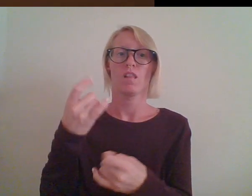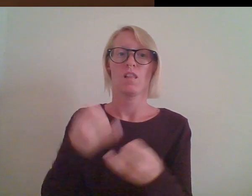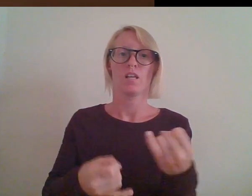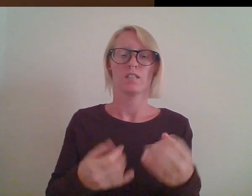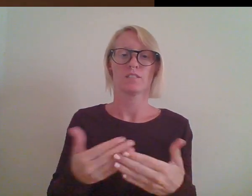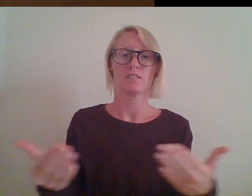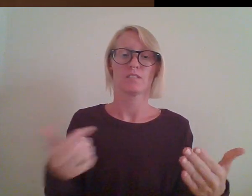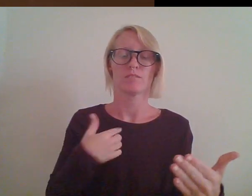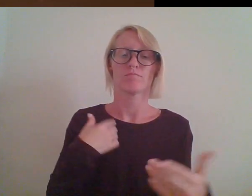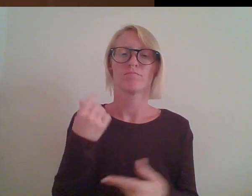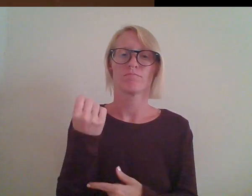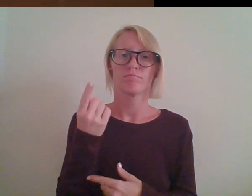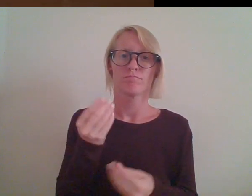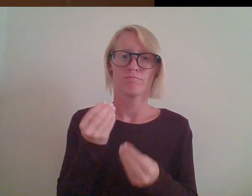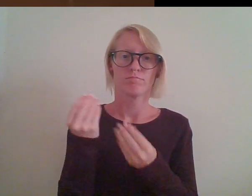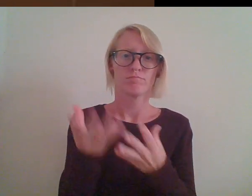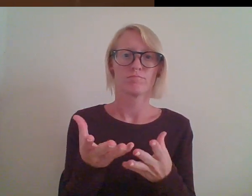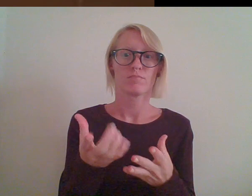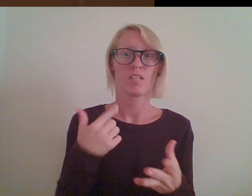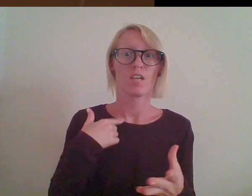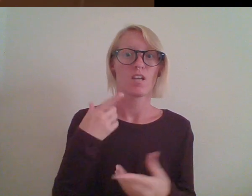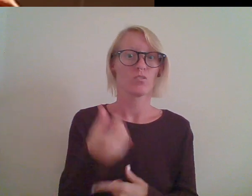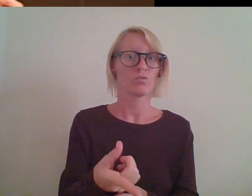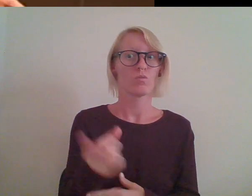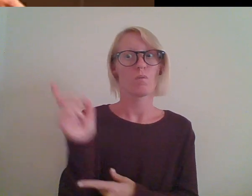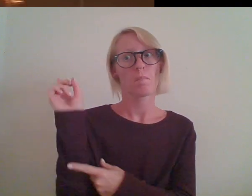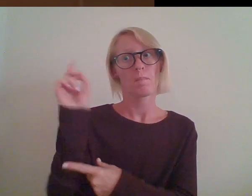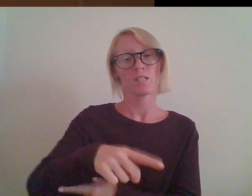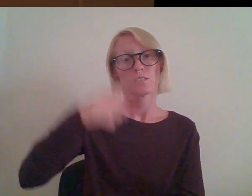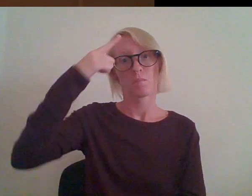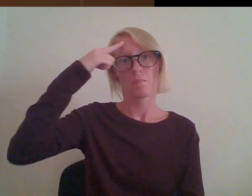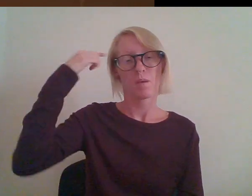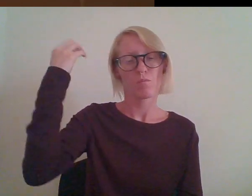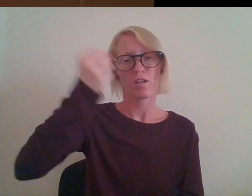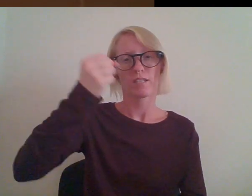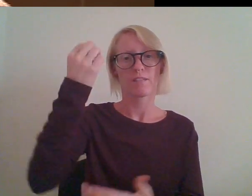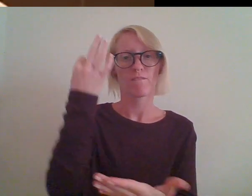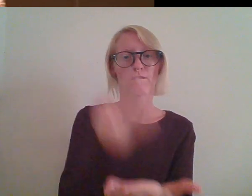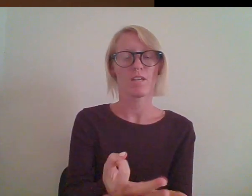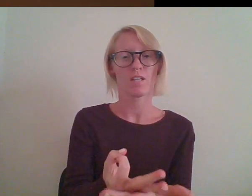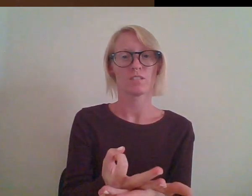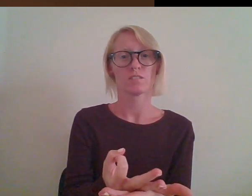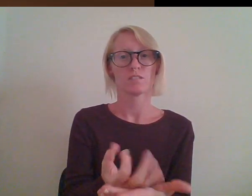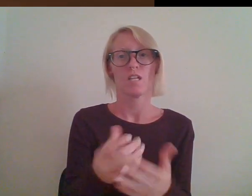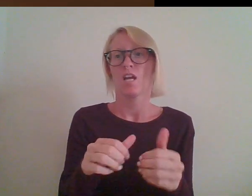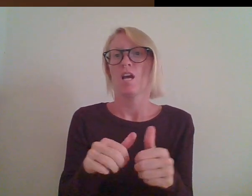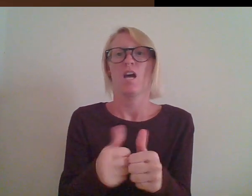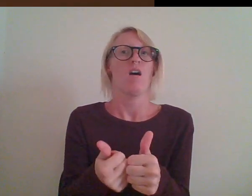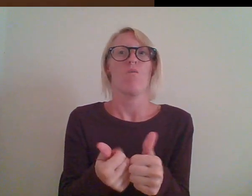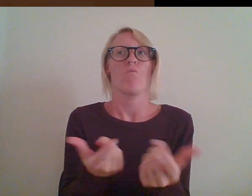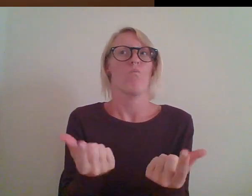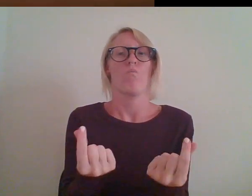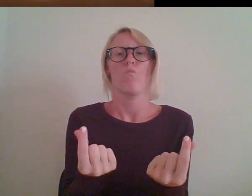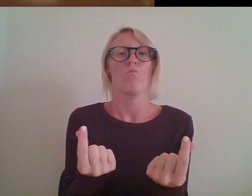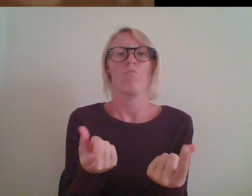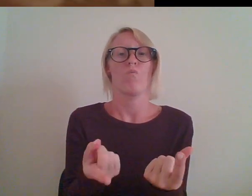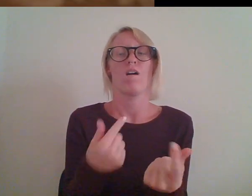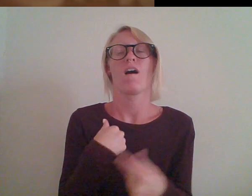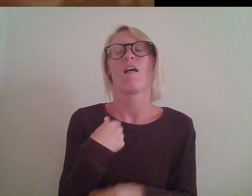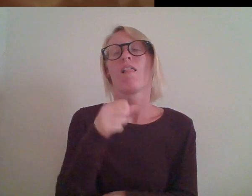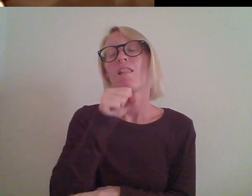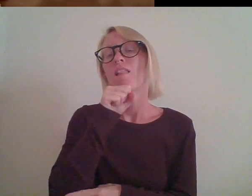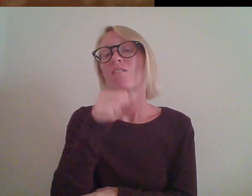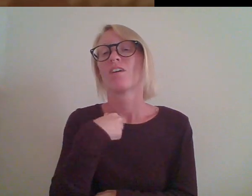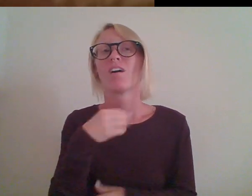it. You've got to memorize facts. How do you do that? And I love it because I get a